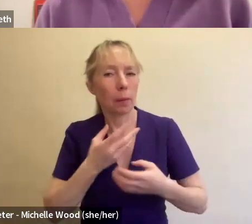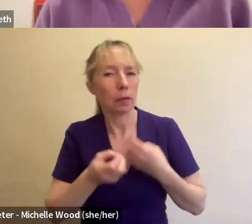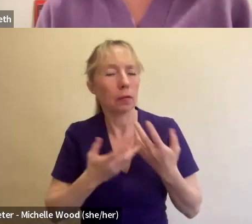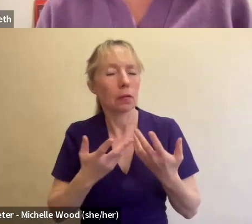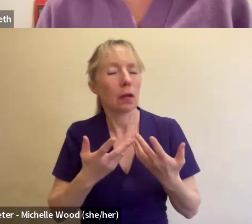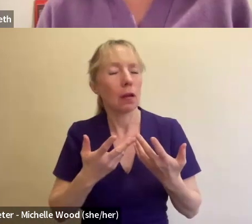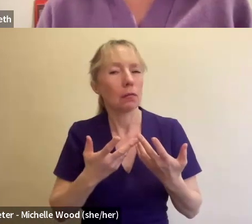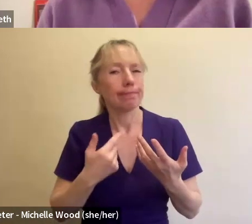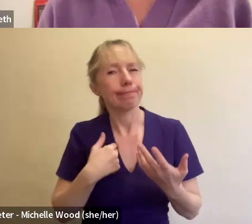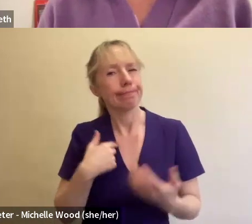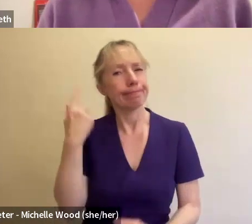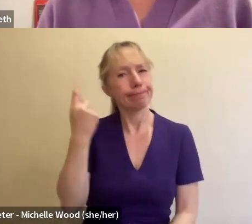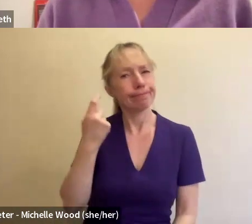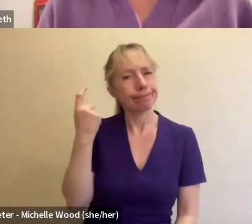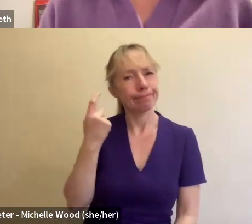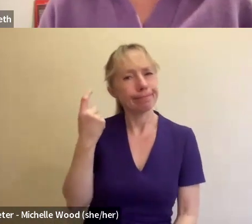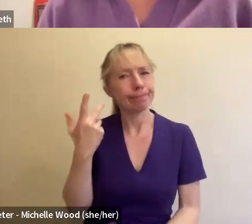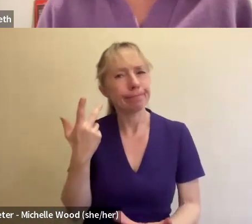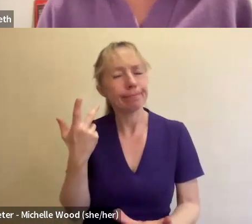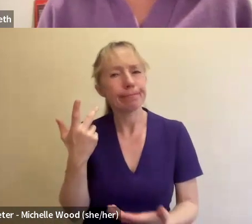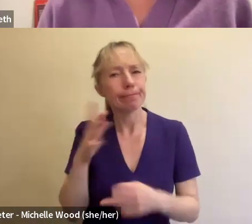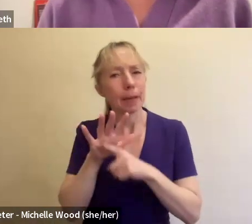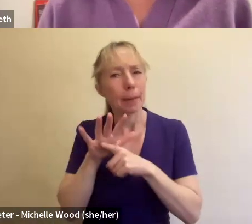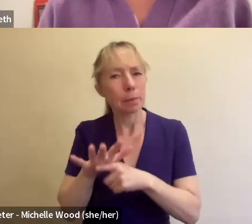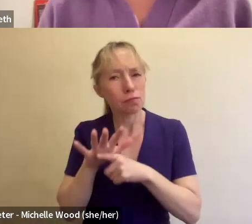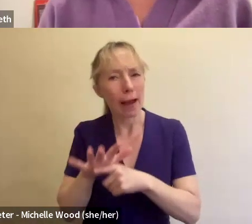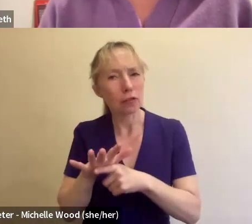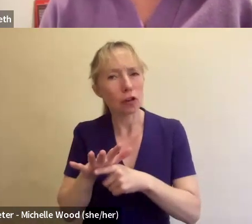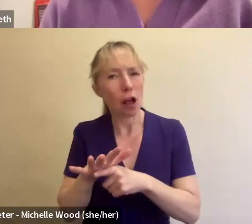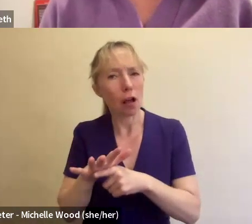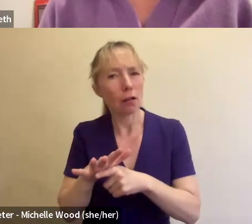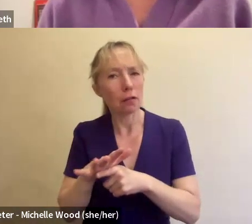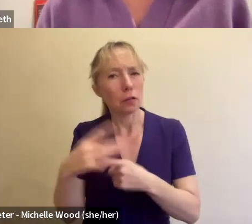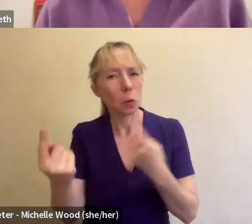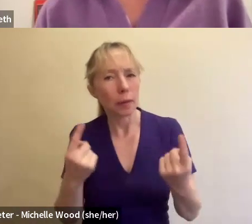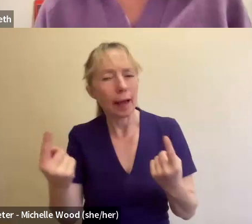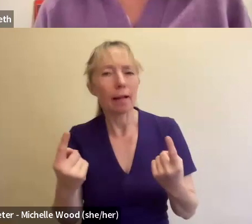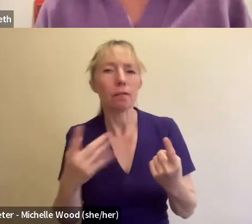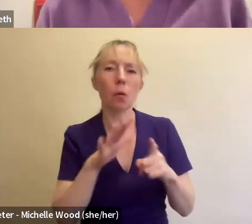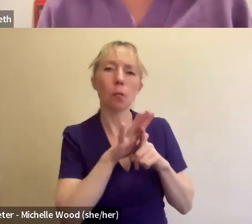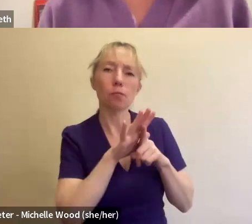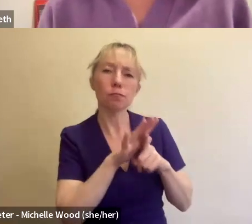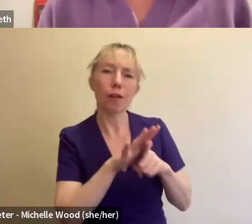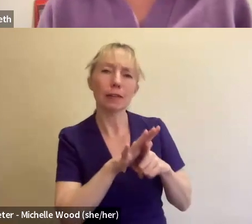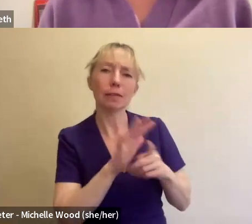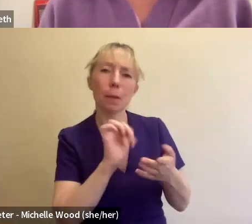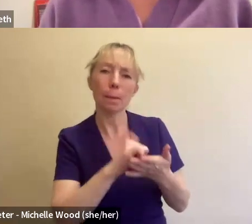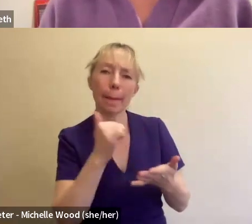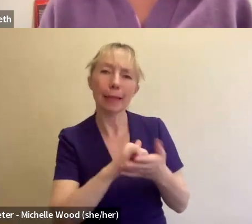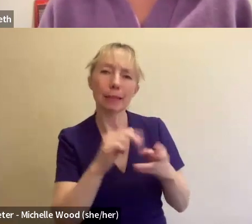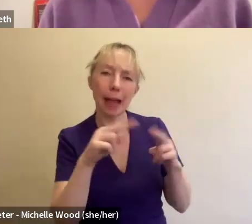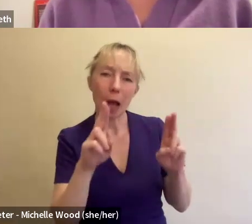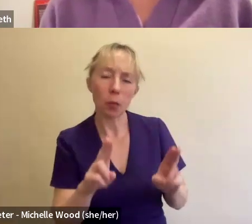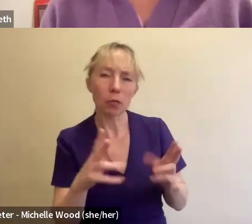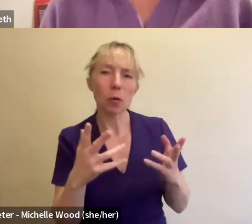if any, pressure, either from yourself or maybe from publishers or maybe from readers or maybe